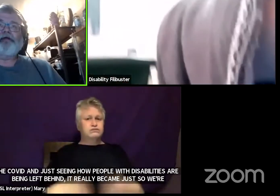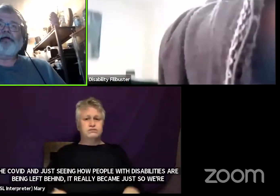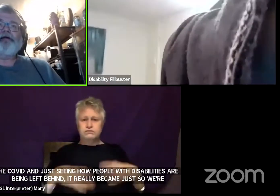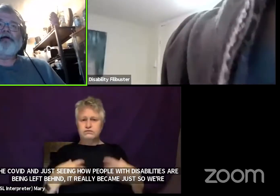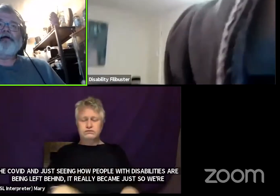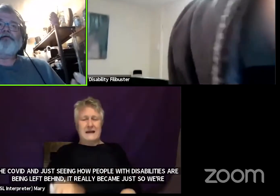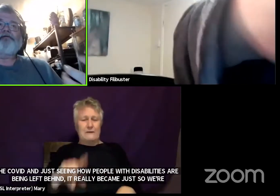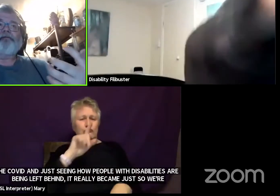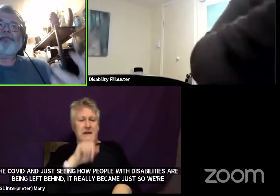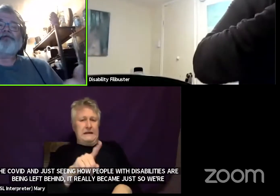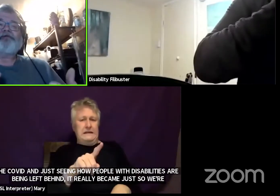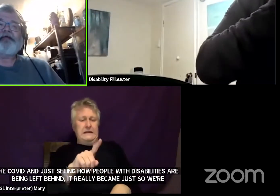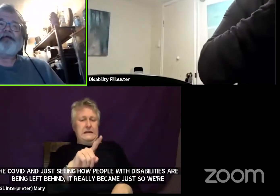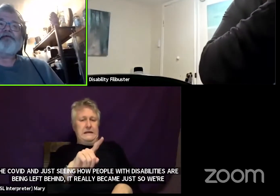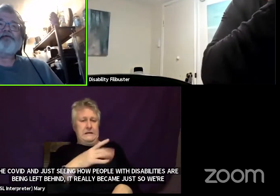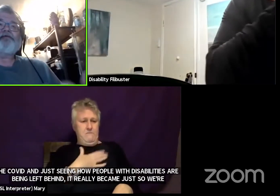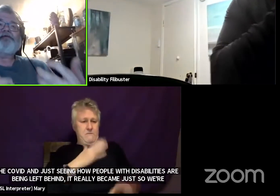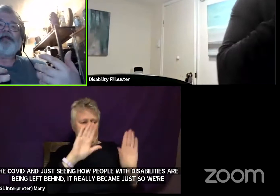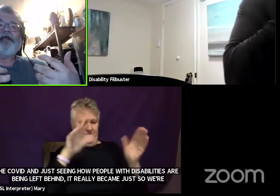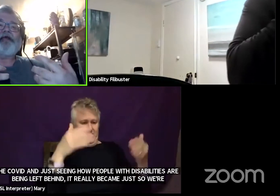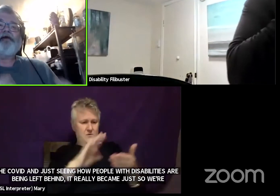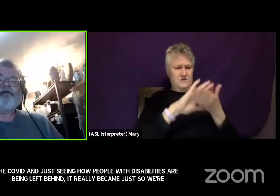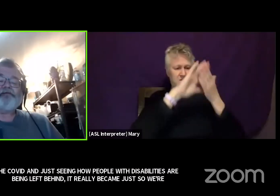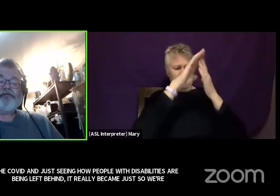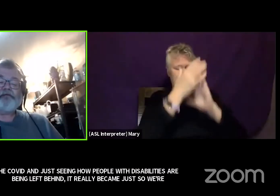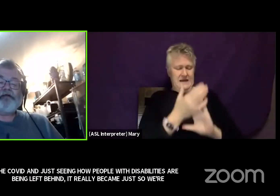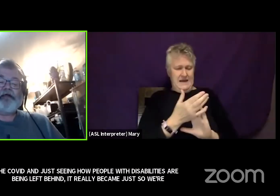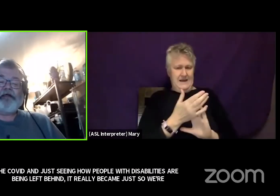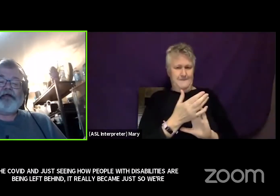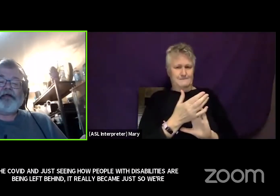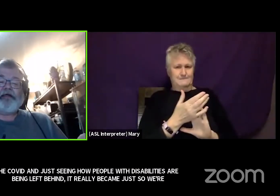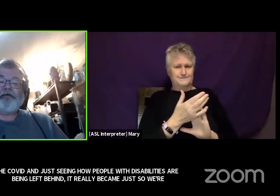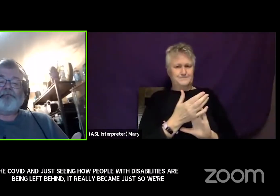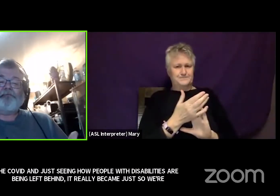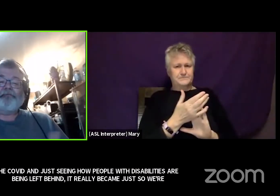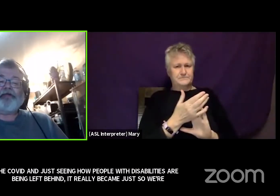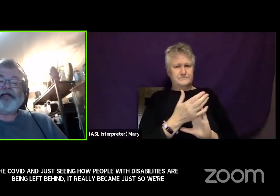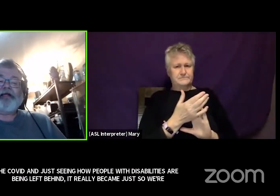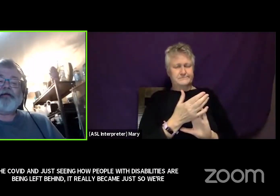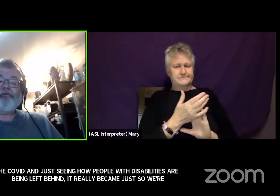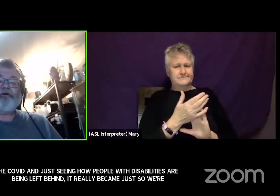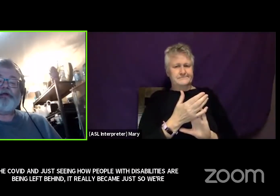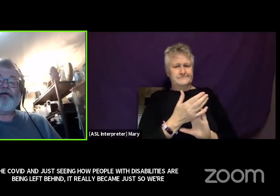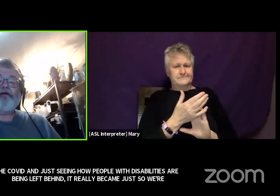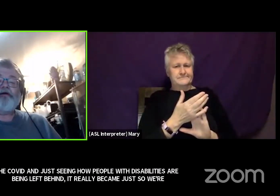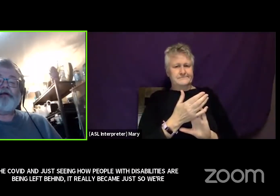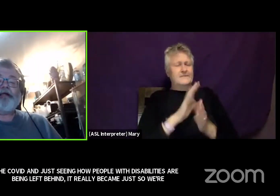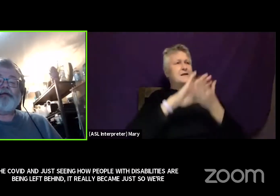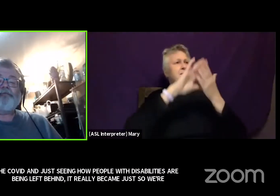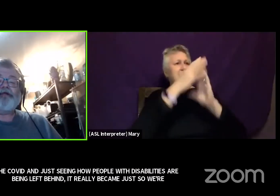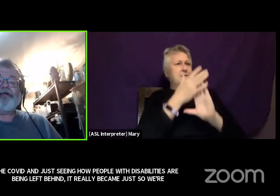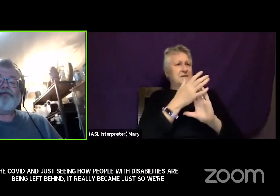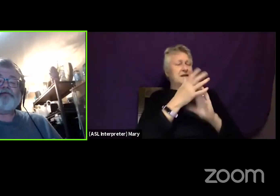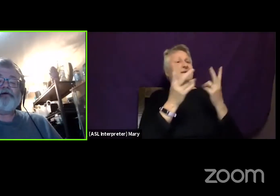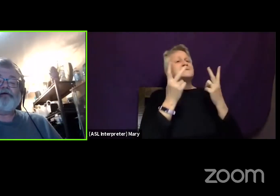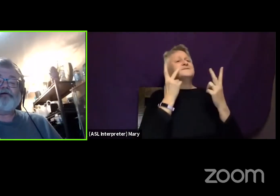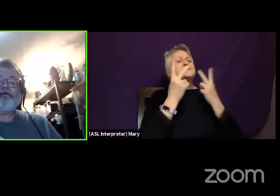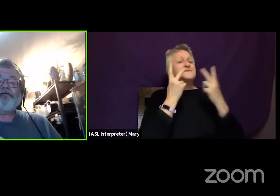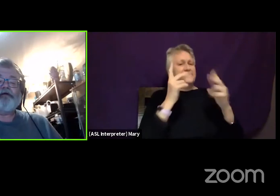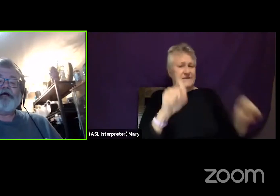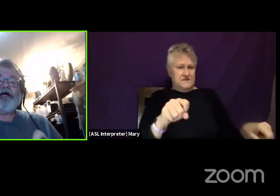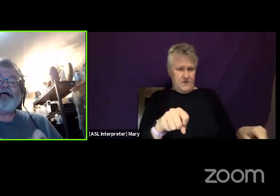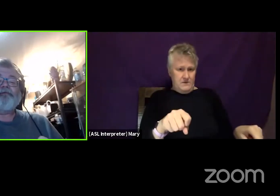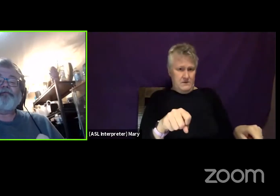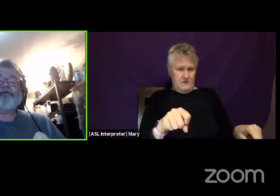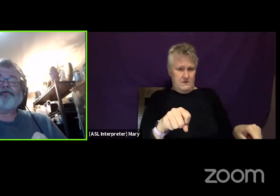Um, so people see us, they hear us. Tonight, I'm working on a piece